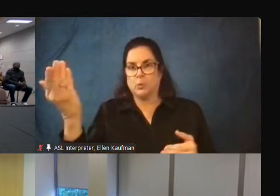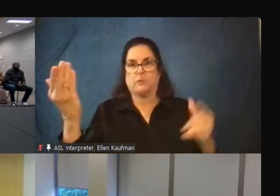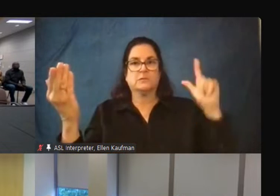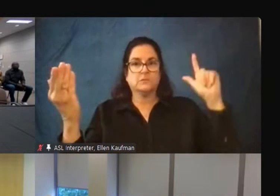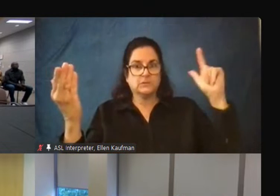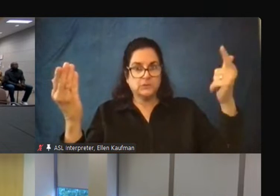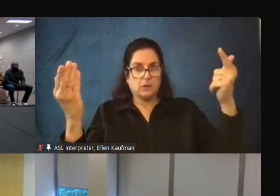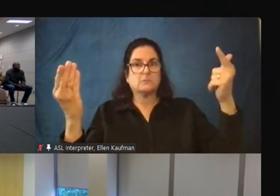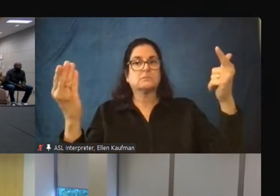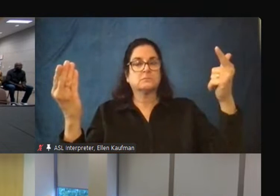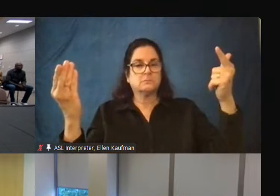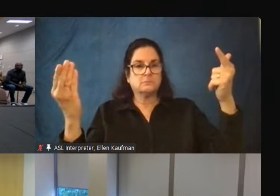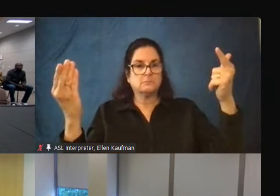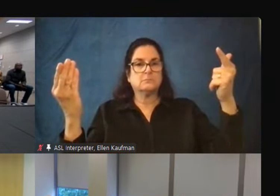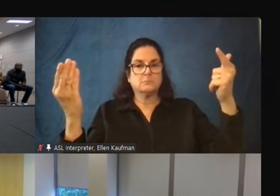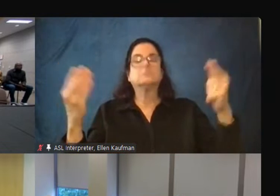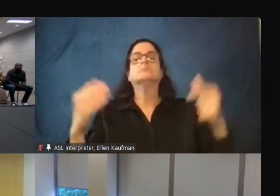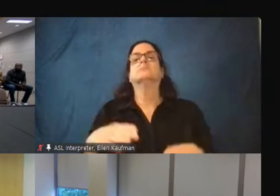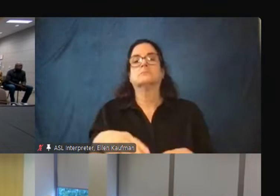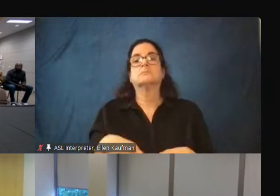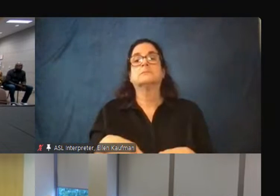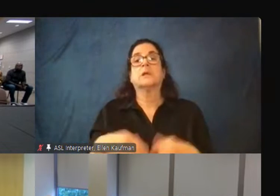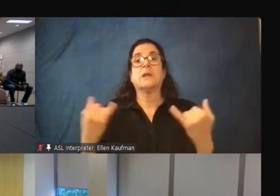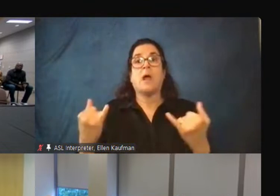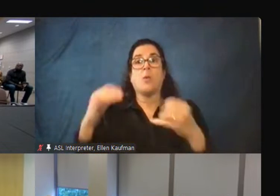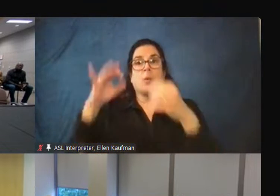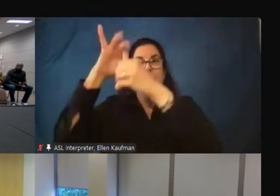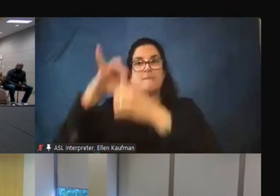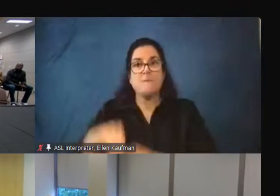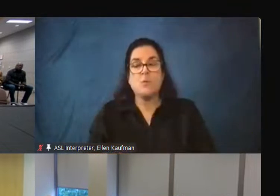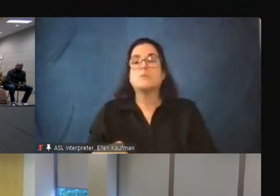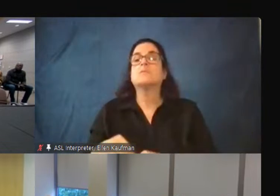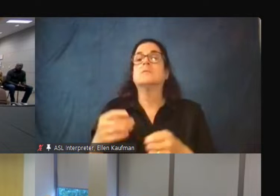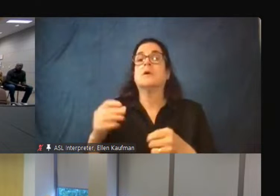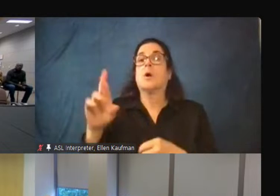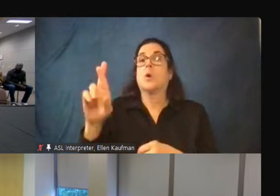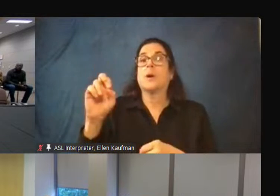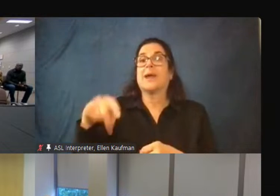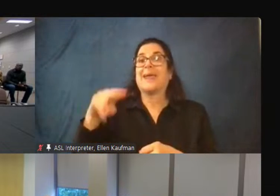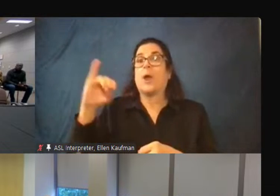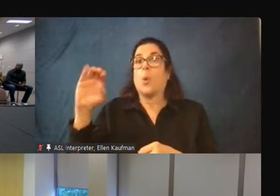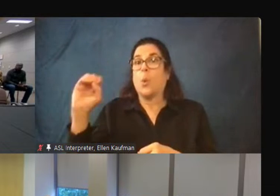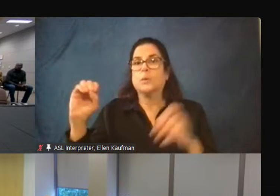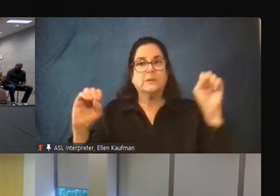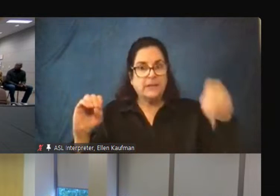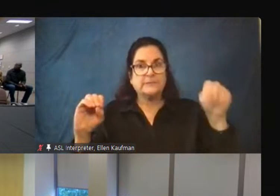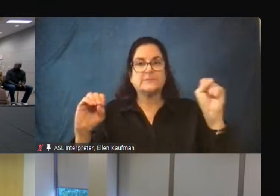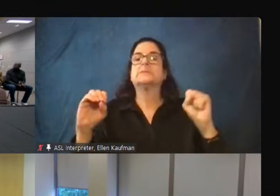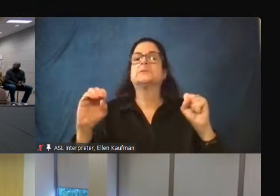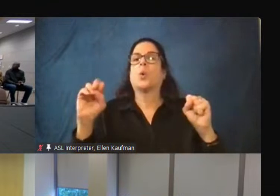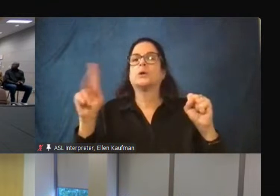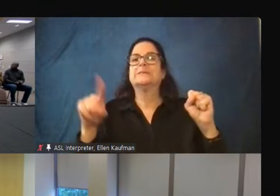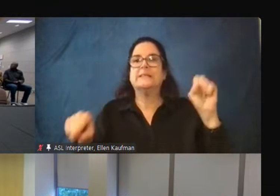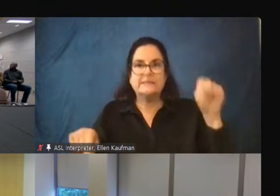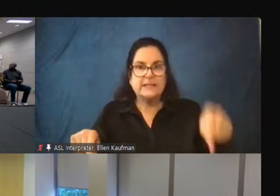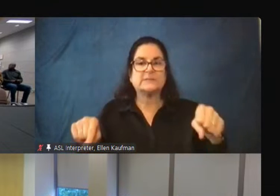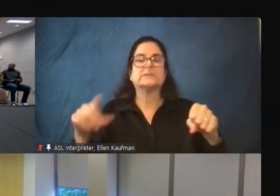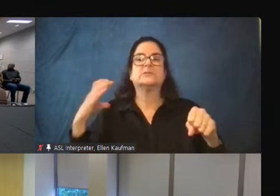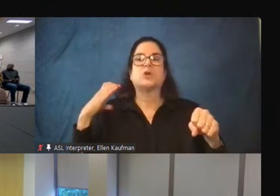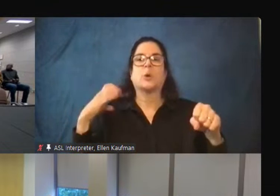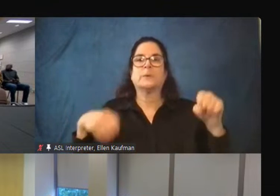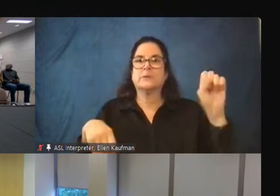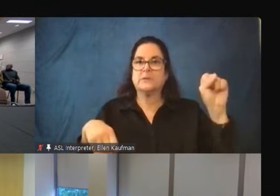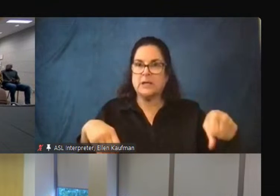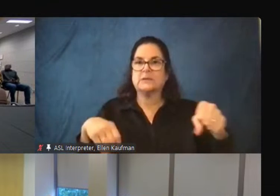on the omnibus for board approval. We'll take a roll call vote. Director Raquel? Yes. Director Ortiz? Yes. Chairman Barclay? Yes. Director